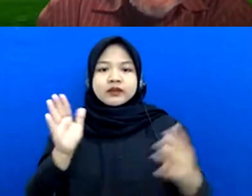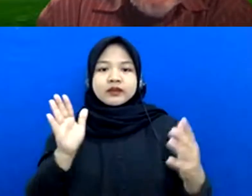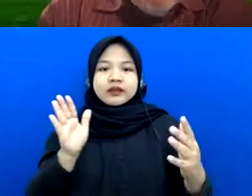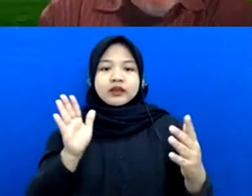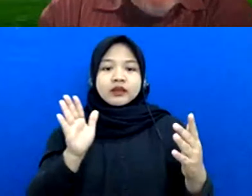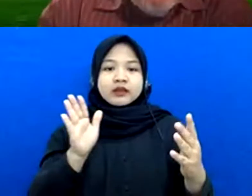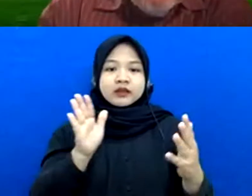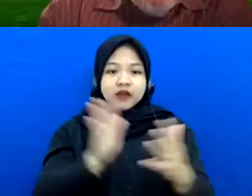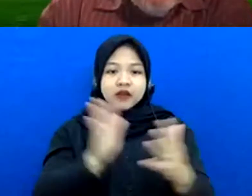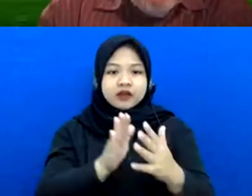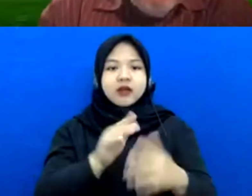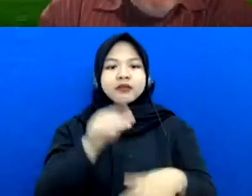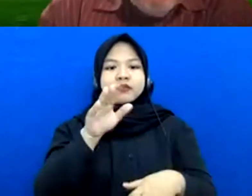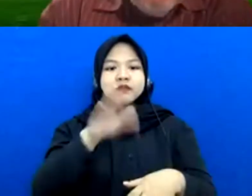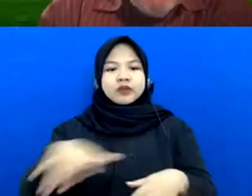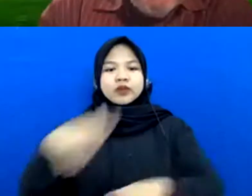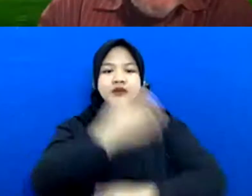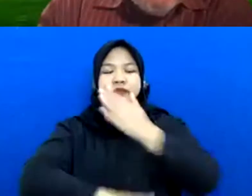student with Okay. disability.